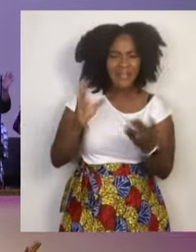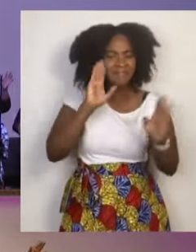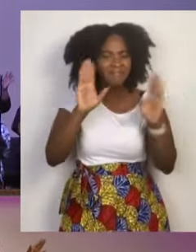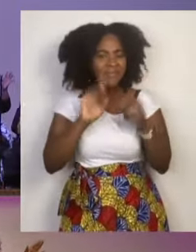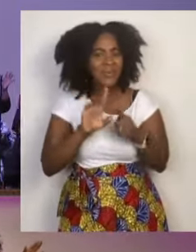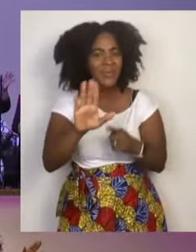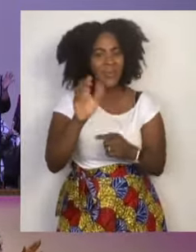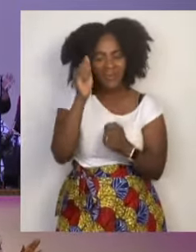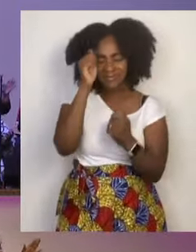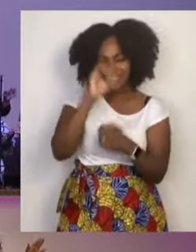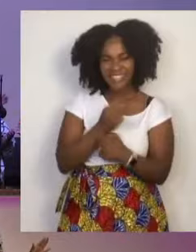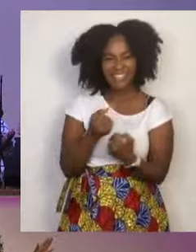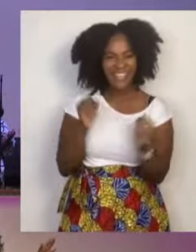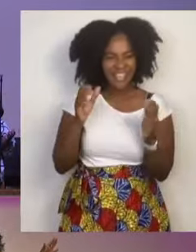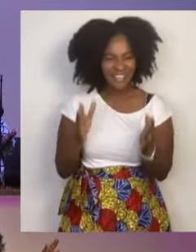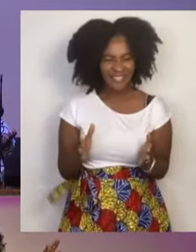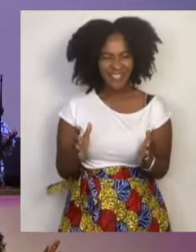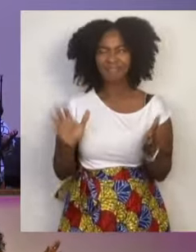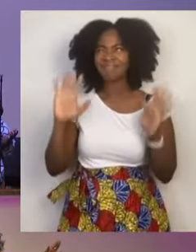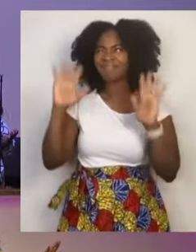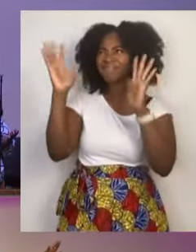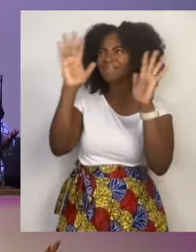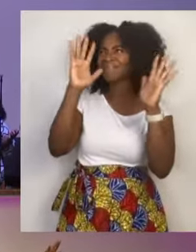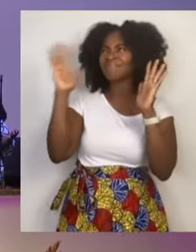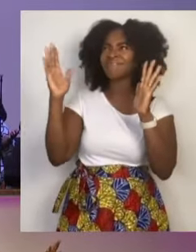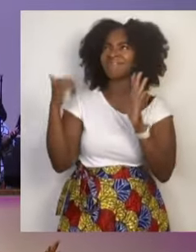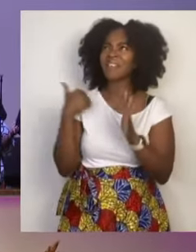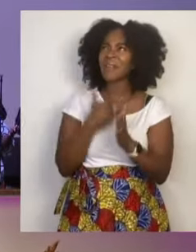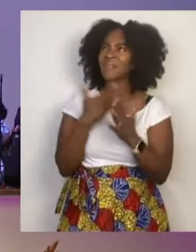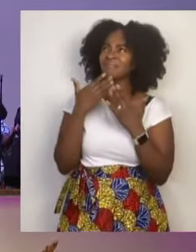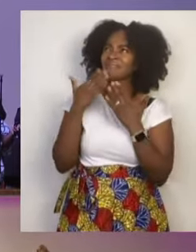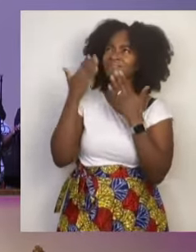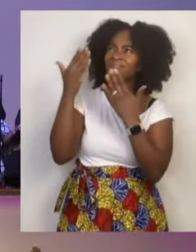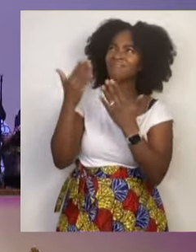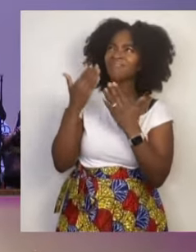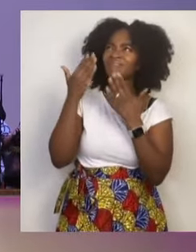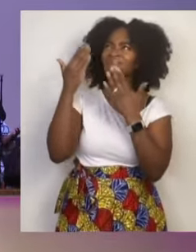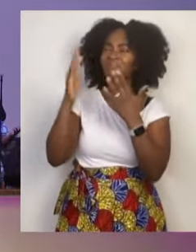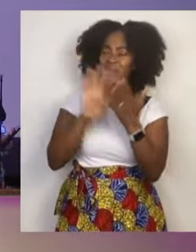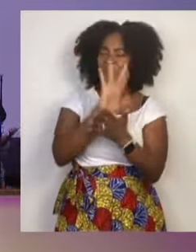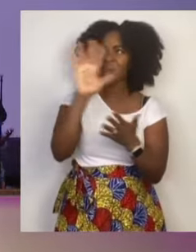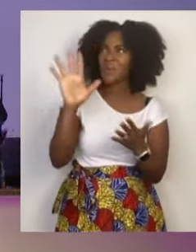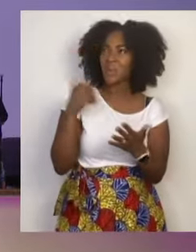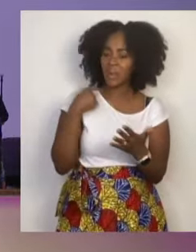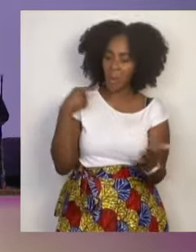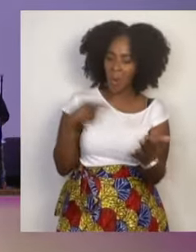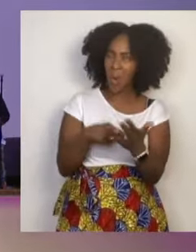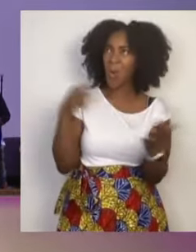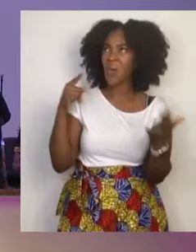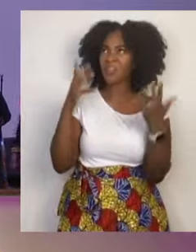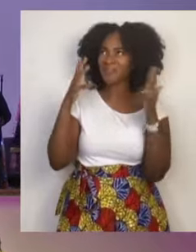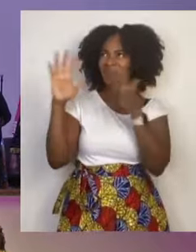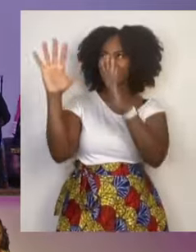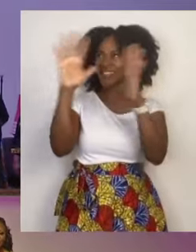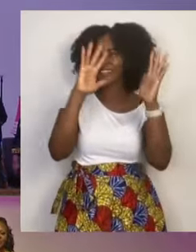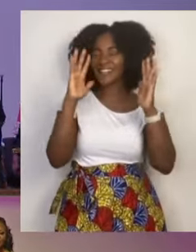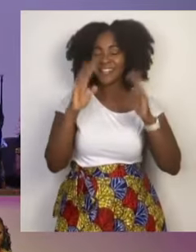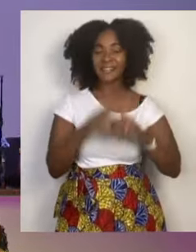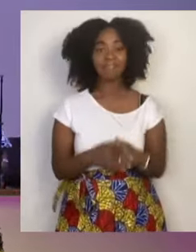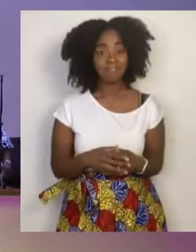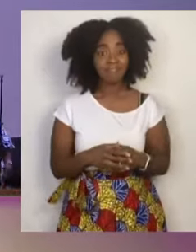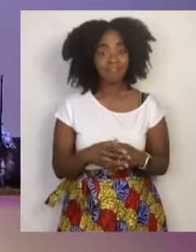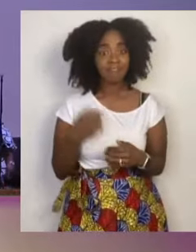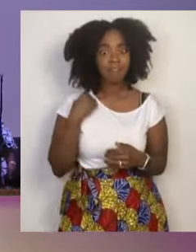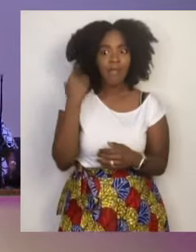glory. We owe you this praise. I wonder, is there anybody in the room that can be a witness and say, I owe